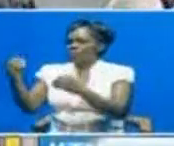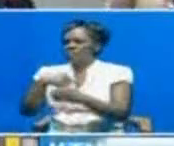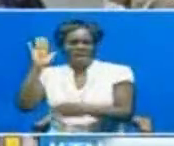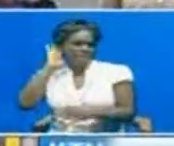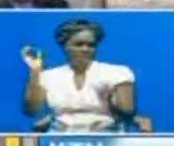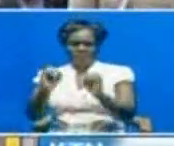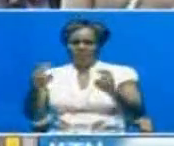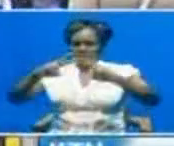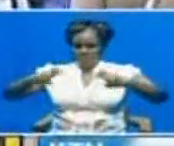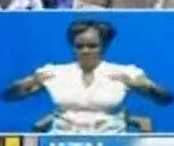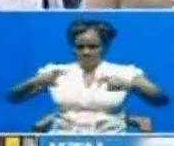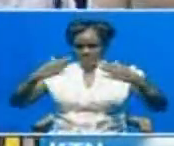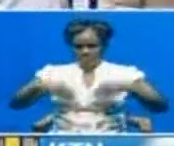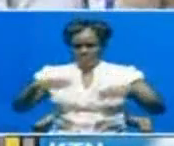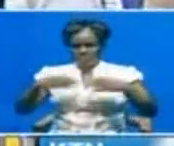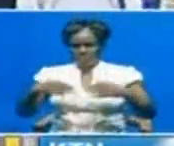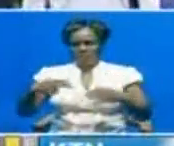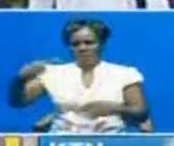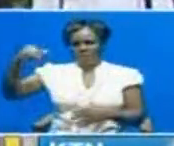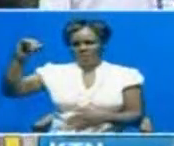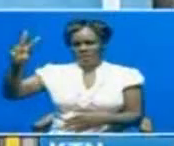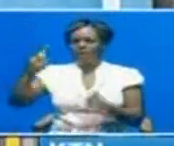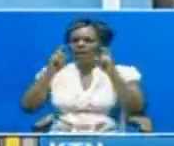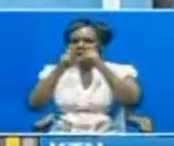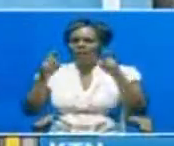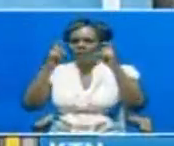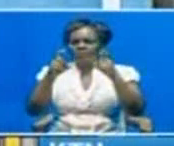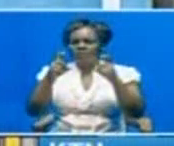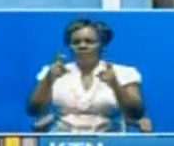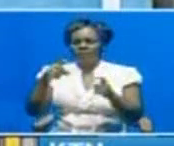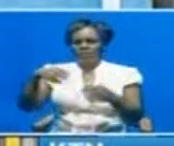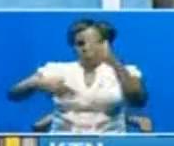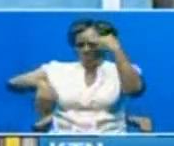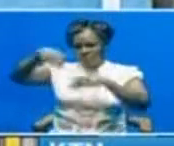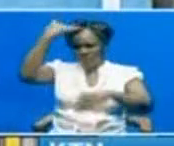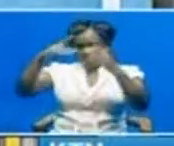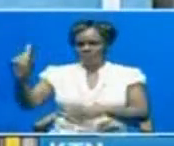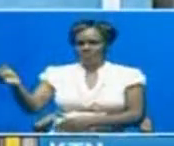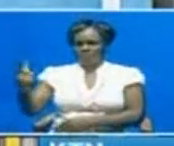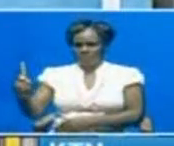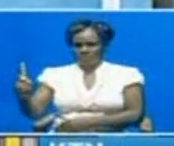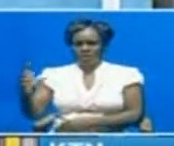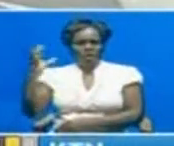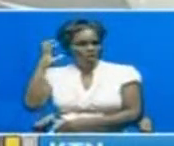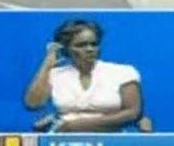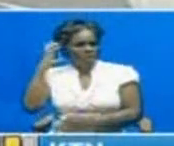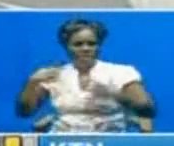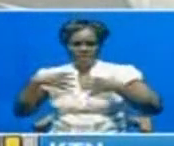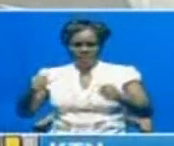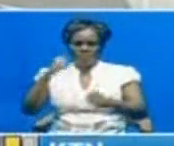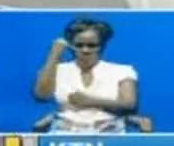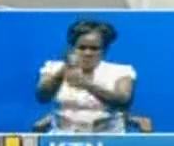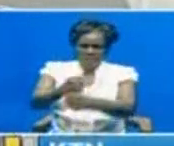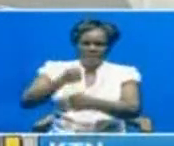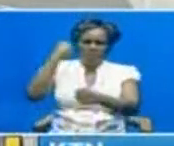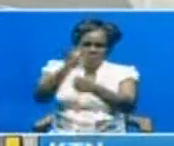hivyo. Researchers at the Kenya AIDS Vaccine Initiative, KAVI, currently located at the University of Nairobi's College of Health Sciences, have been